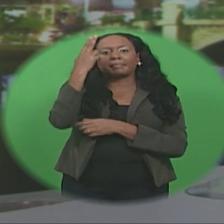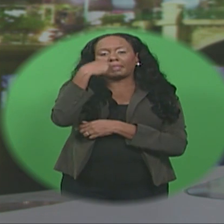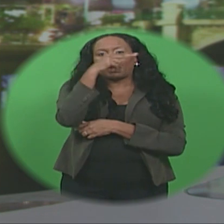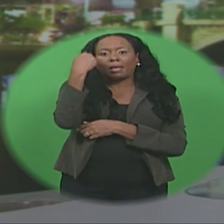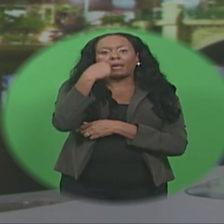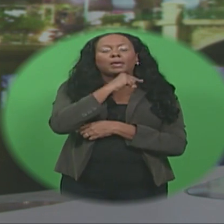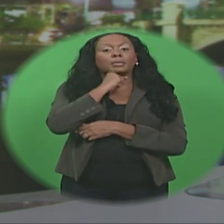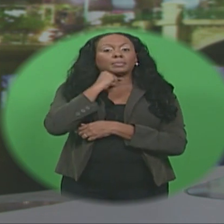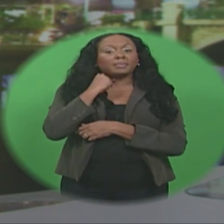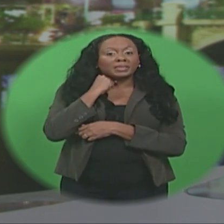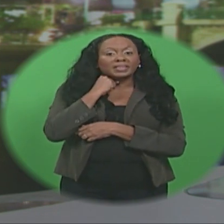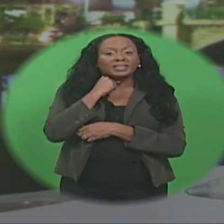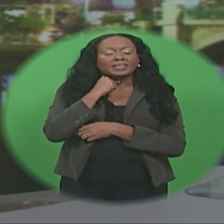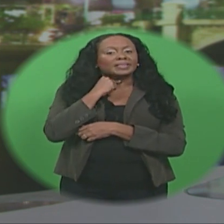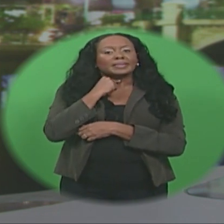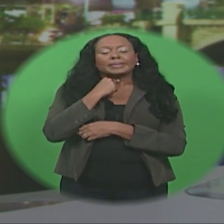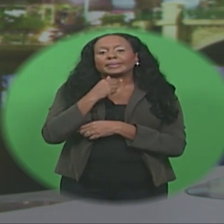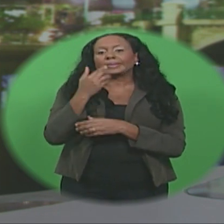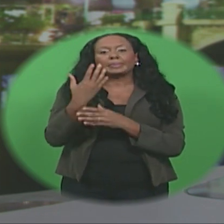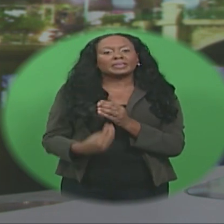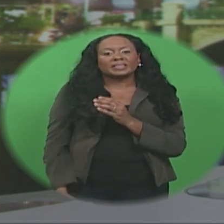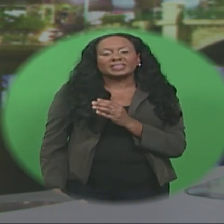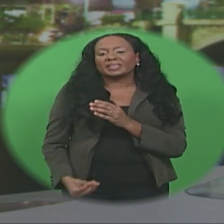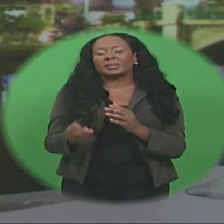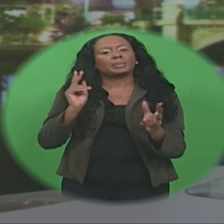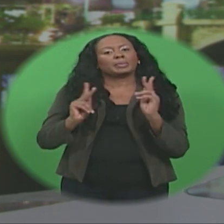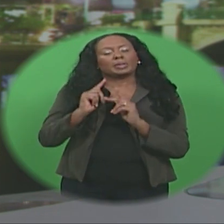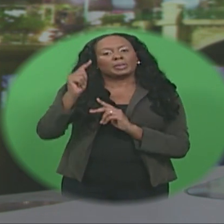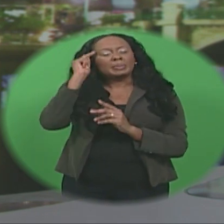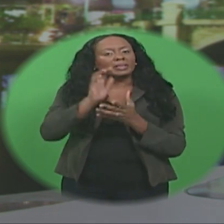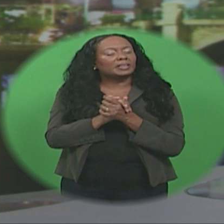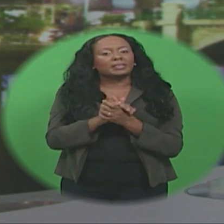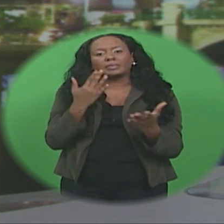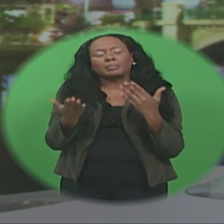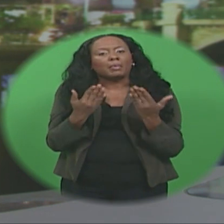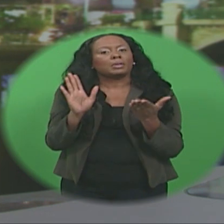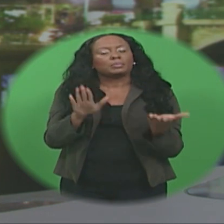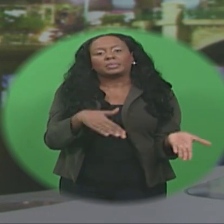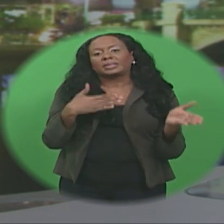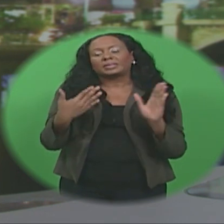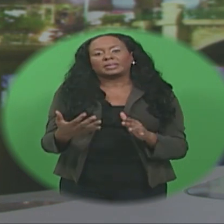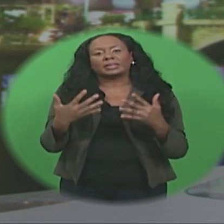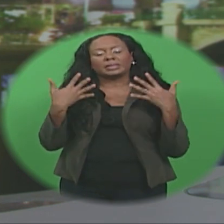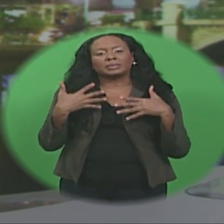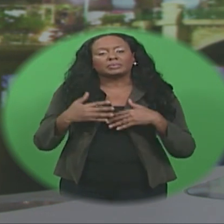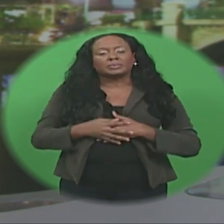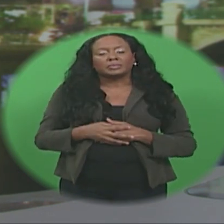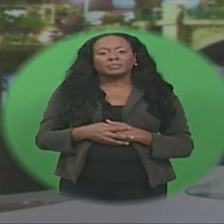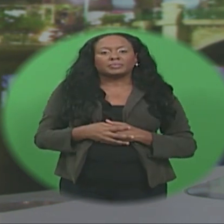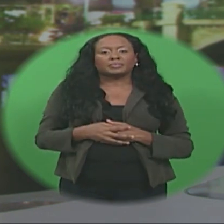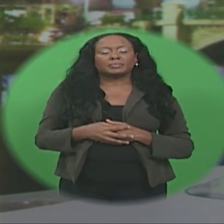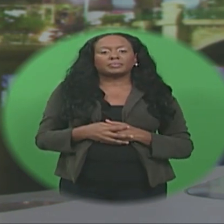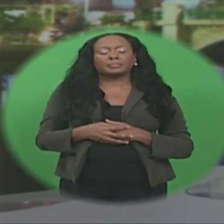people, including a Roman Catholic priest assigned to the Sacred Heart Parish on Turtle Island, are missing and feared